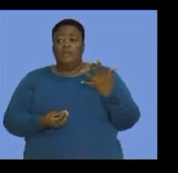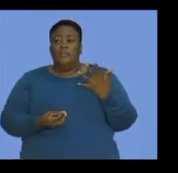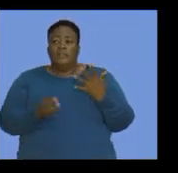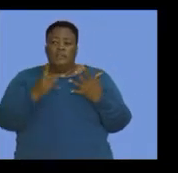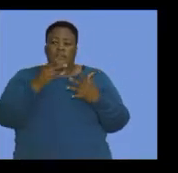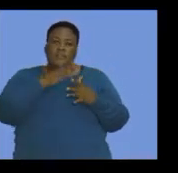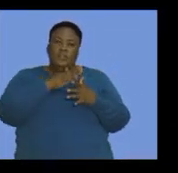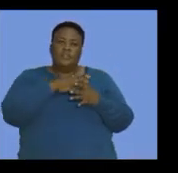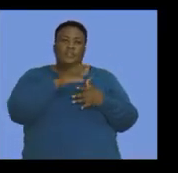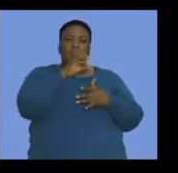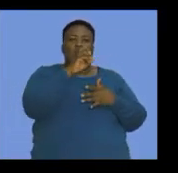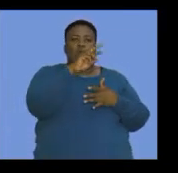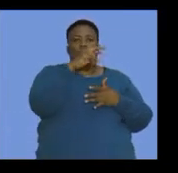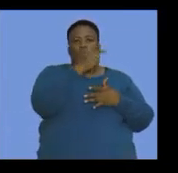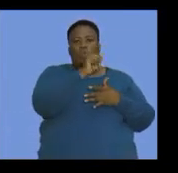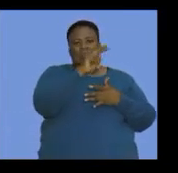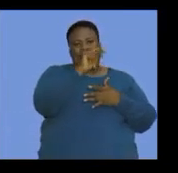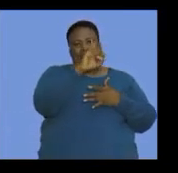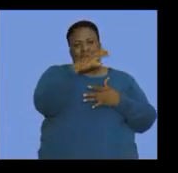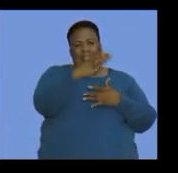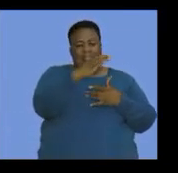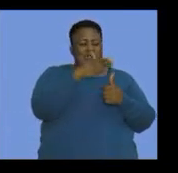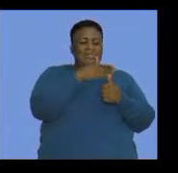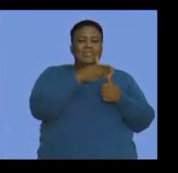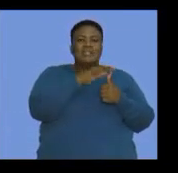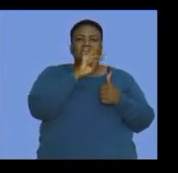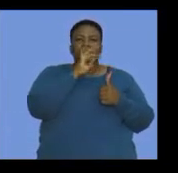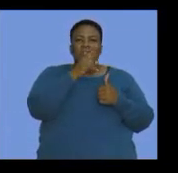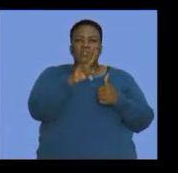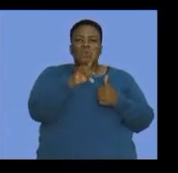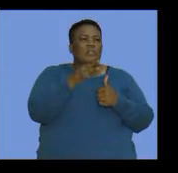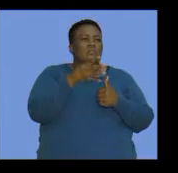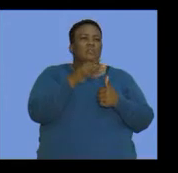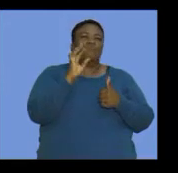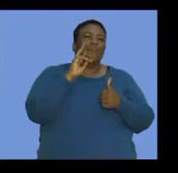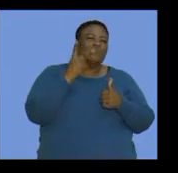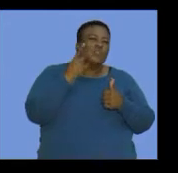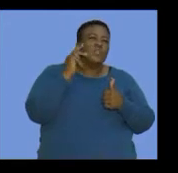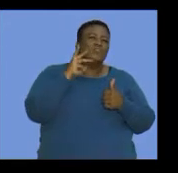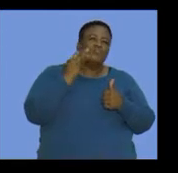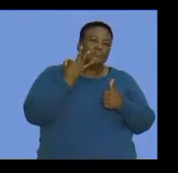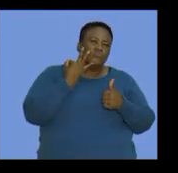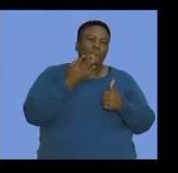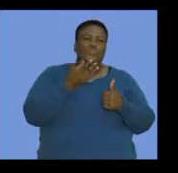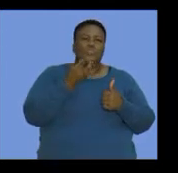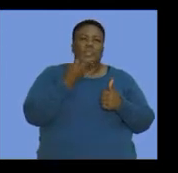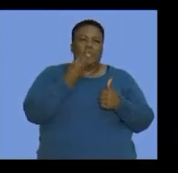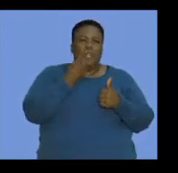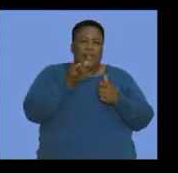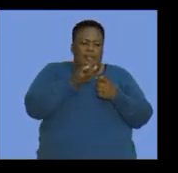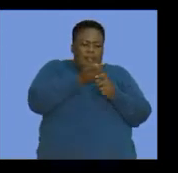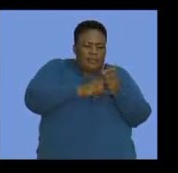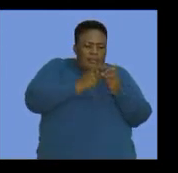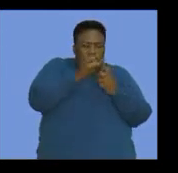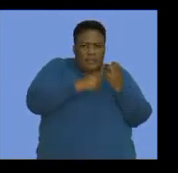have organic waste, and so organic waste refers to your fresh produce, the peels and the vegetables that you